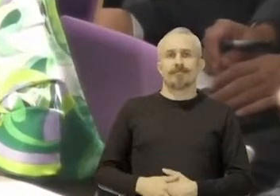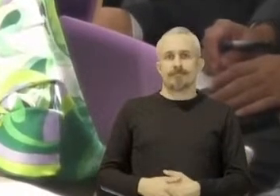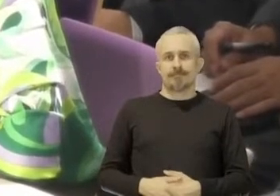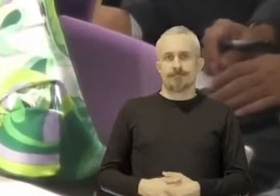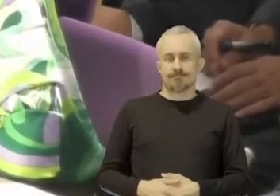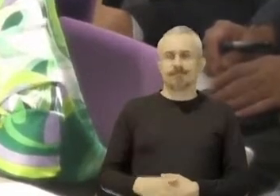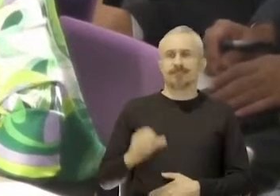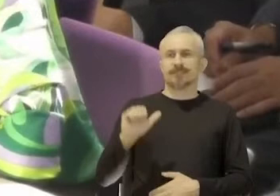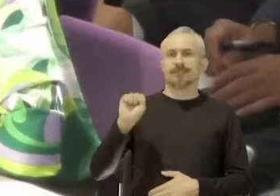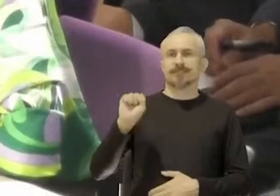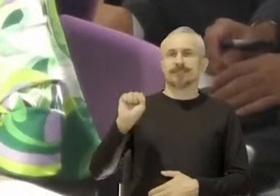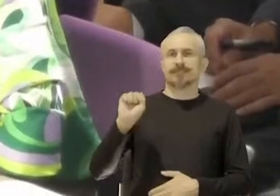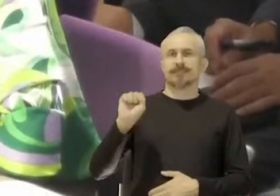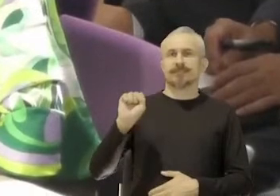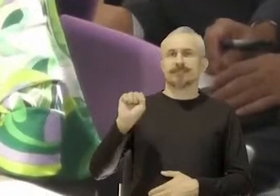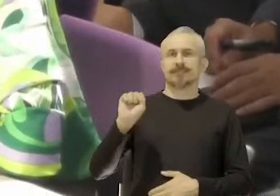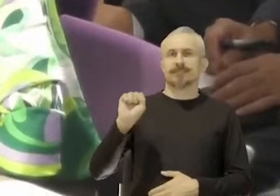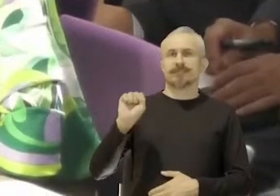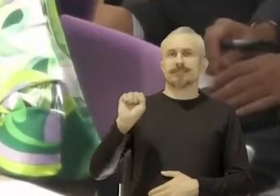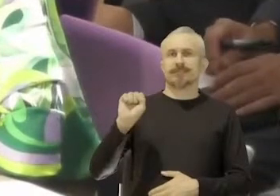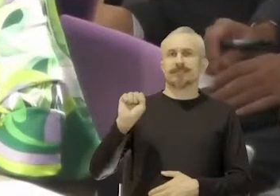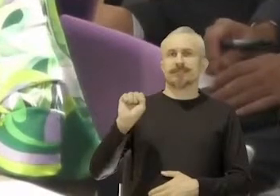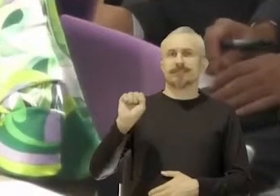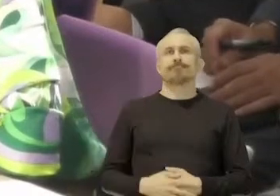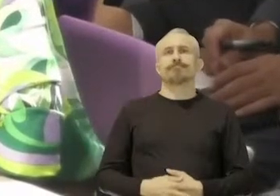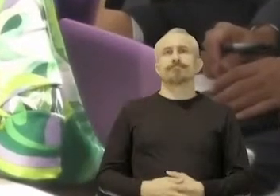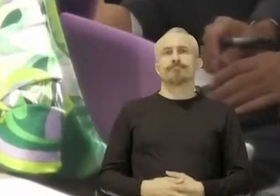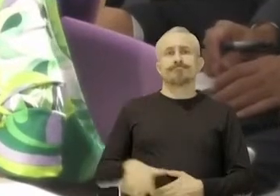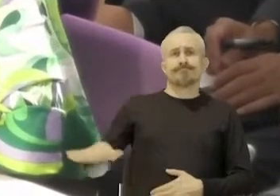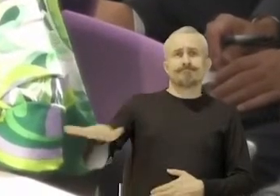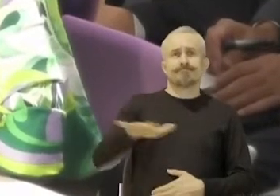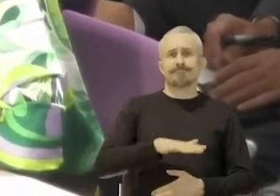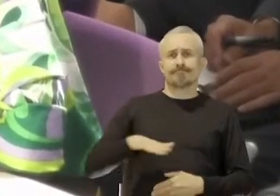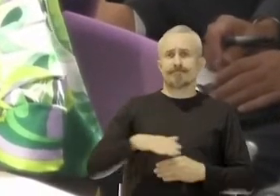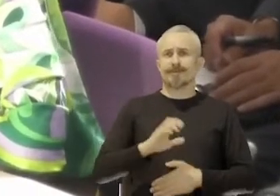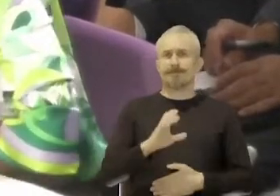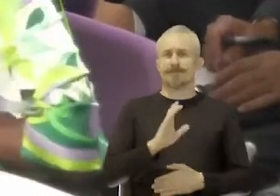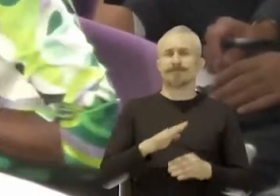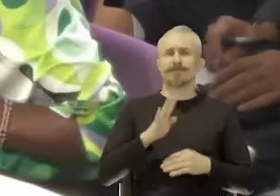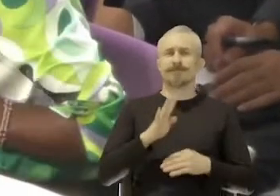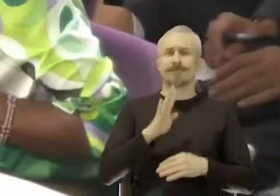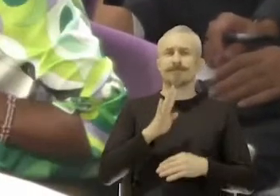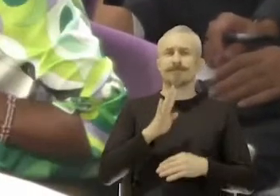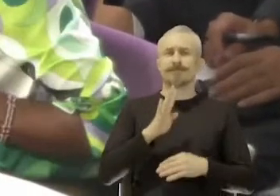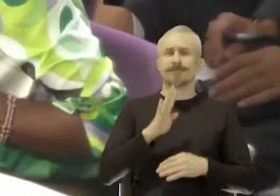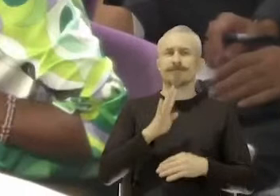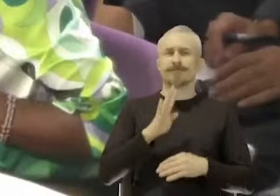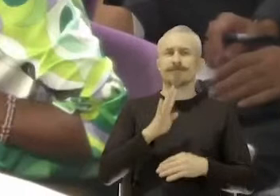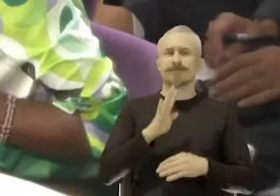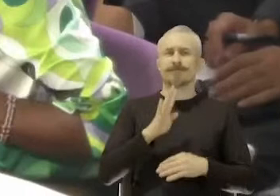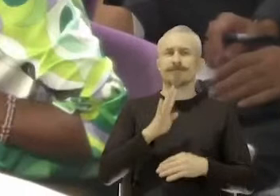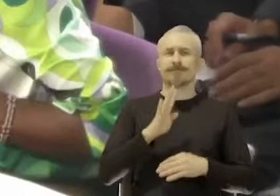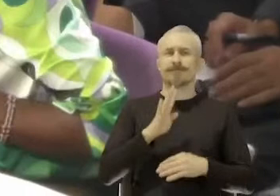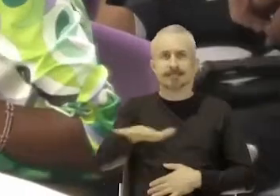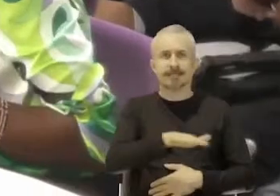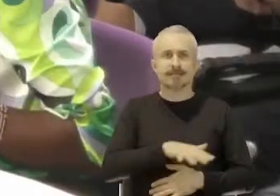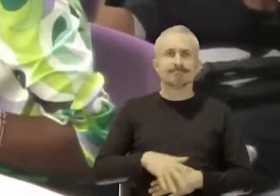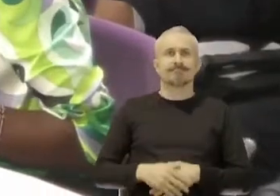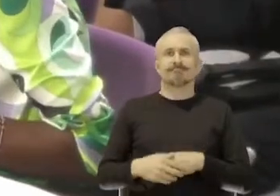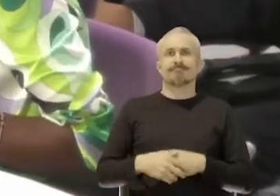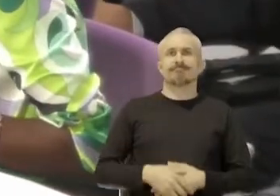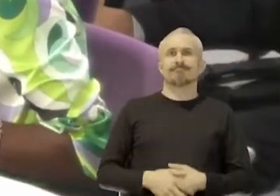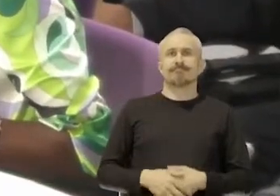have from the Republic of India, virtual representation, the Minister of Housing and Urban Affairs.